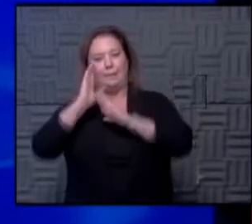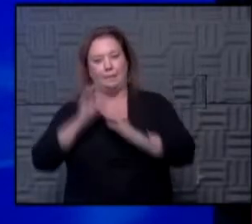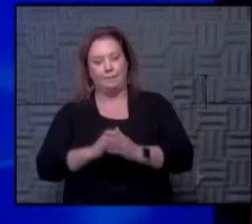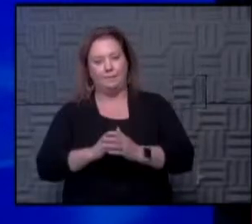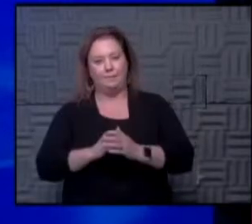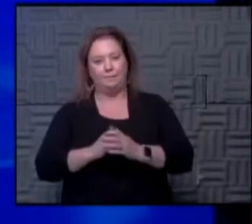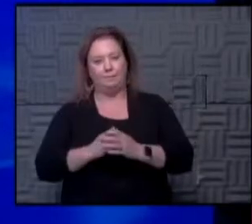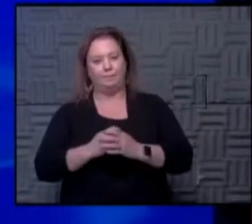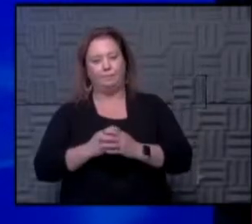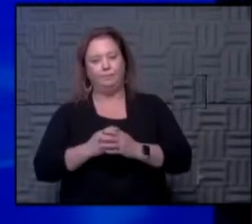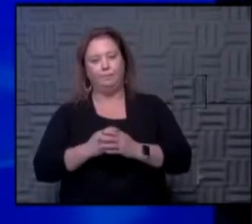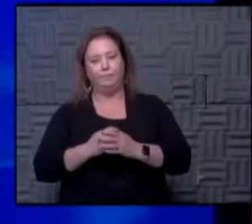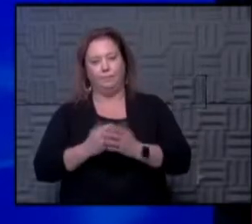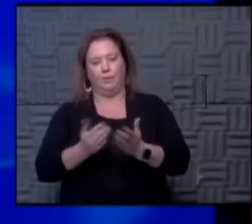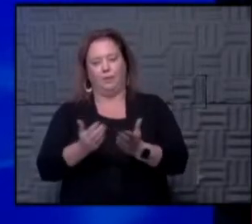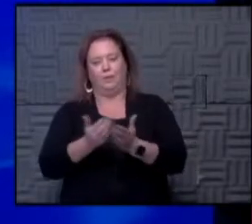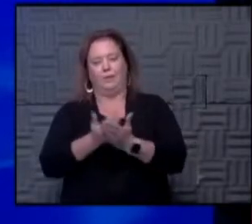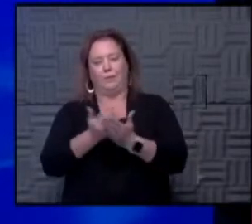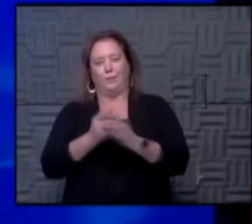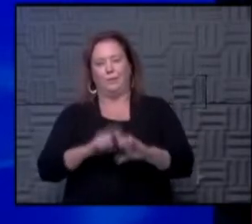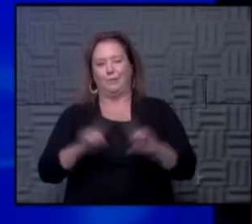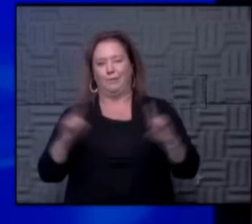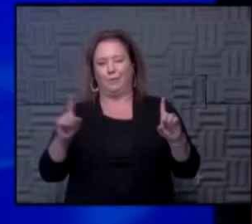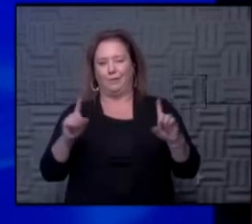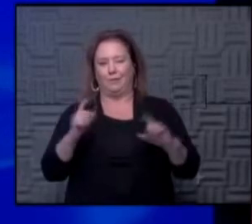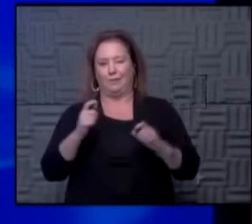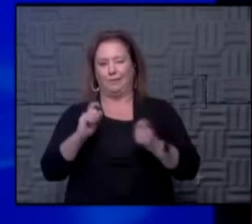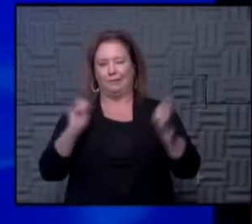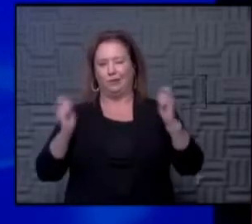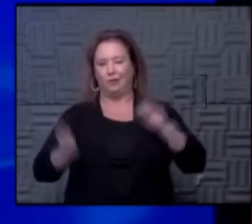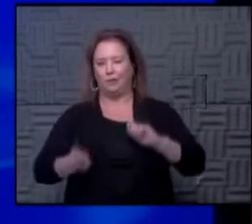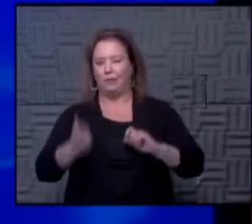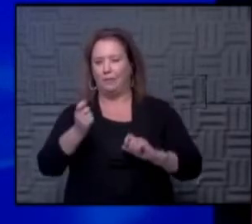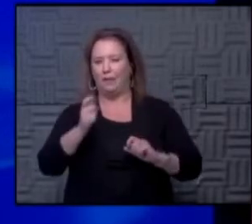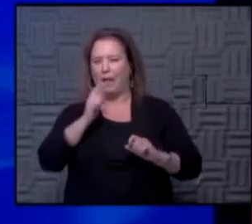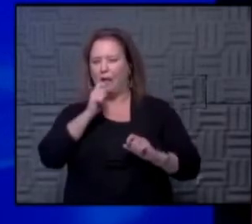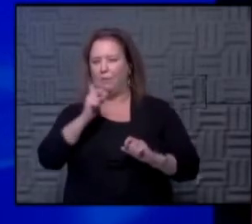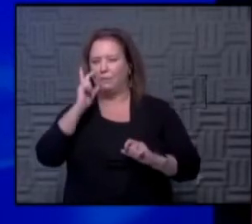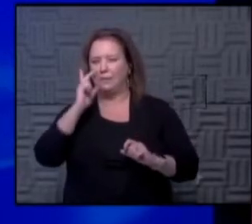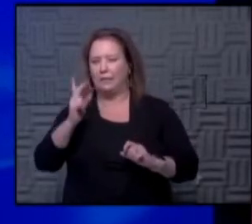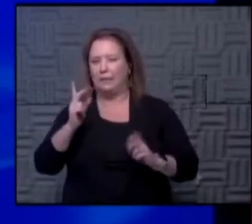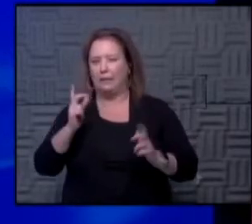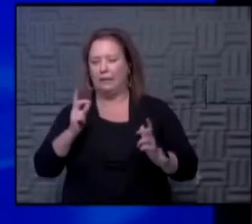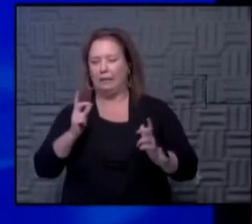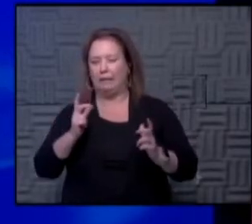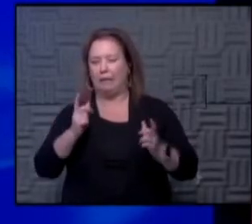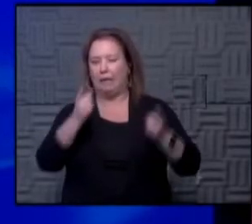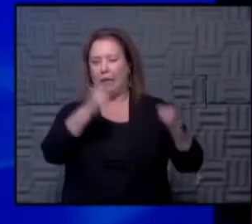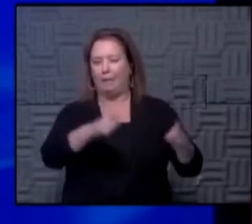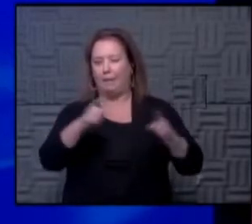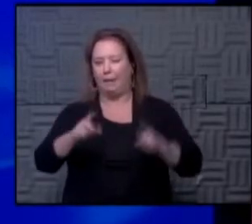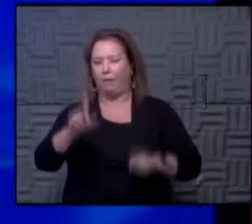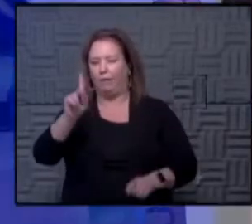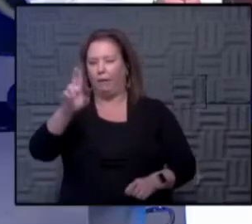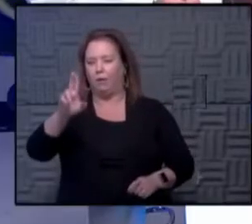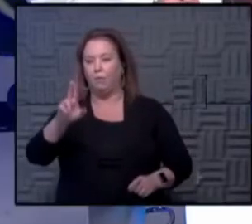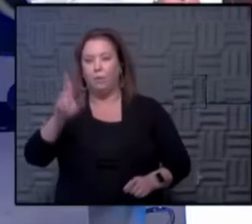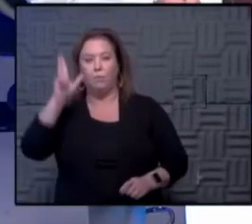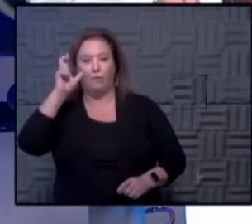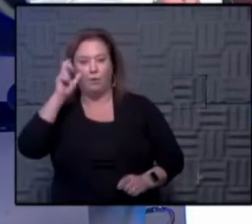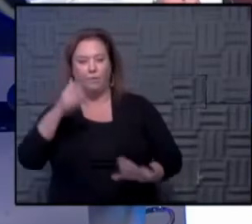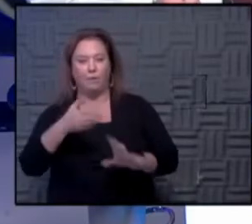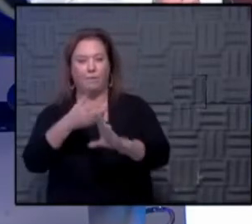a little bit of maybe nuance or difference there from where we might have been before. I don't know that we're seeing a whole lot of that here, but we know we've heard about it.